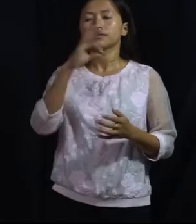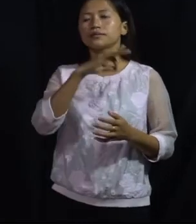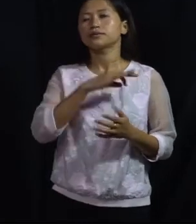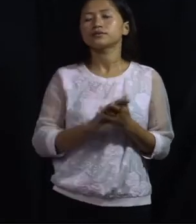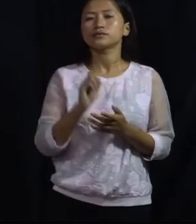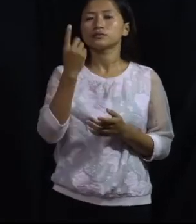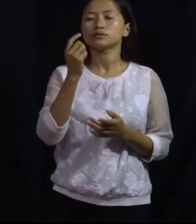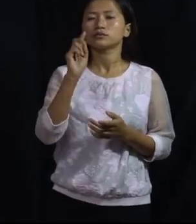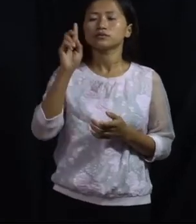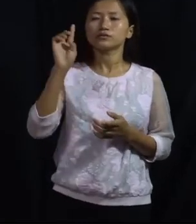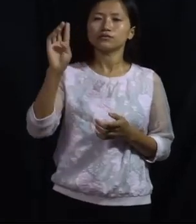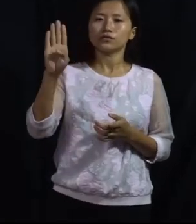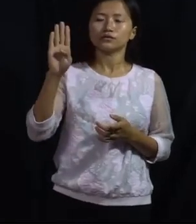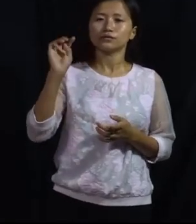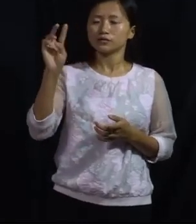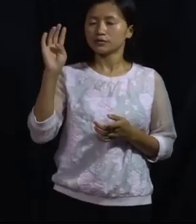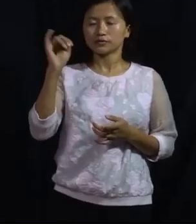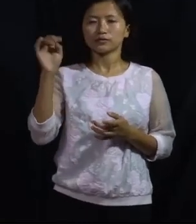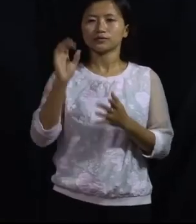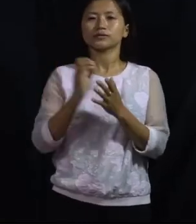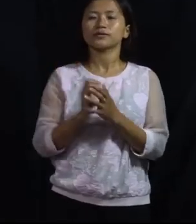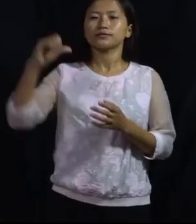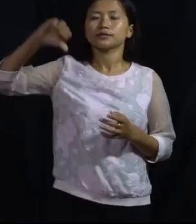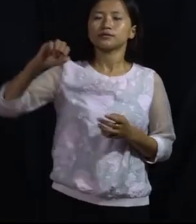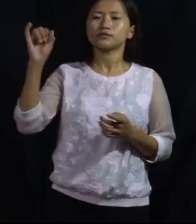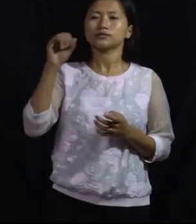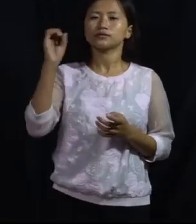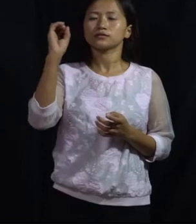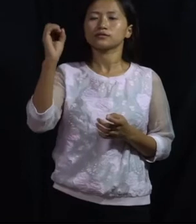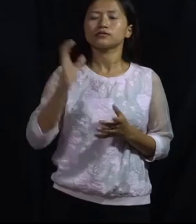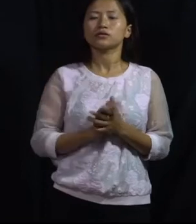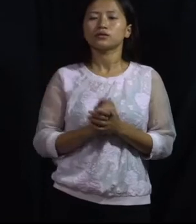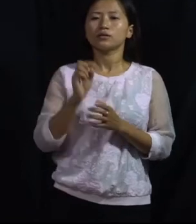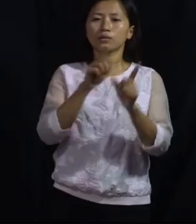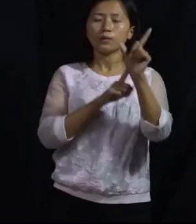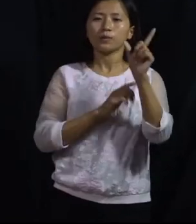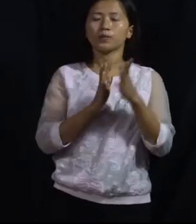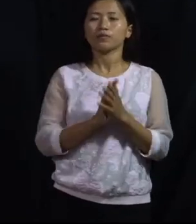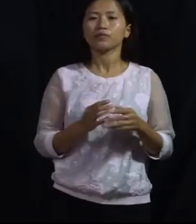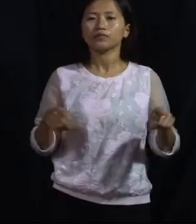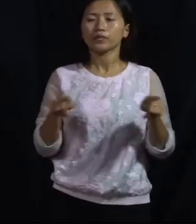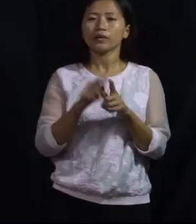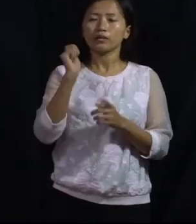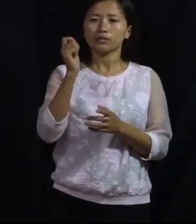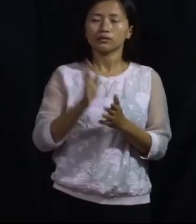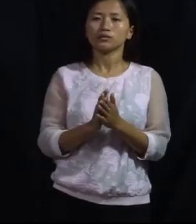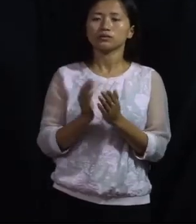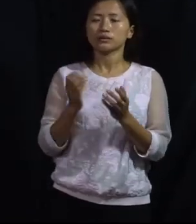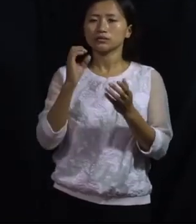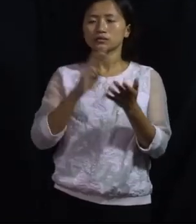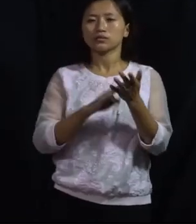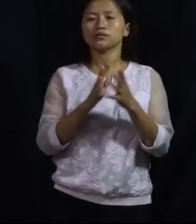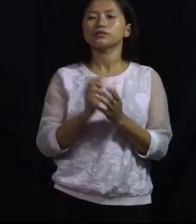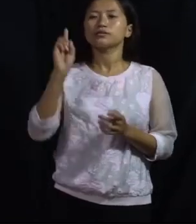was 1,440 for X and 960 for Y. And also workman's compensation fund